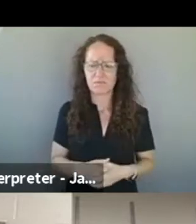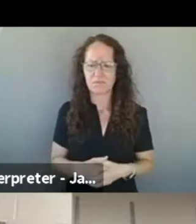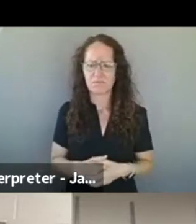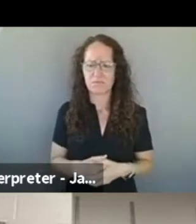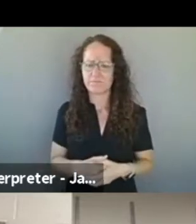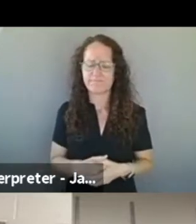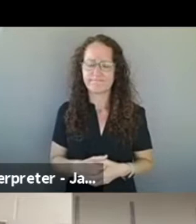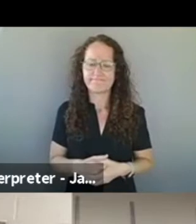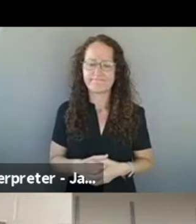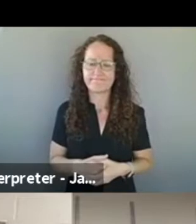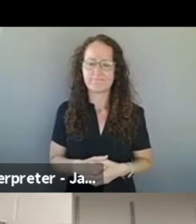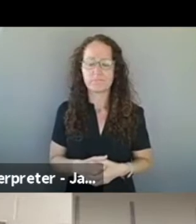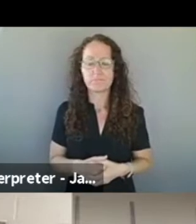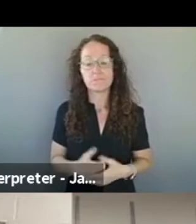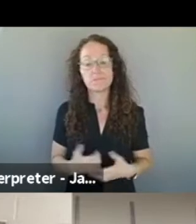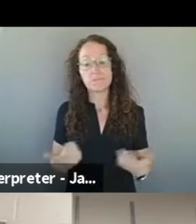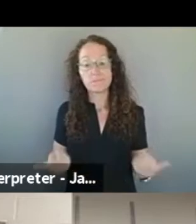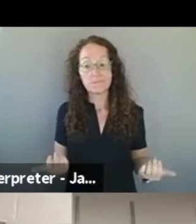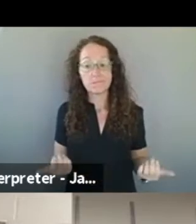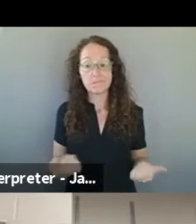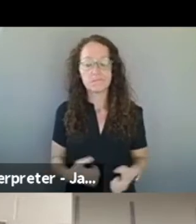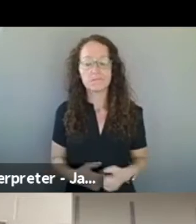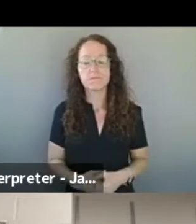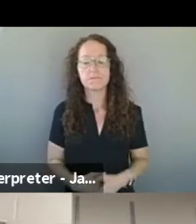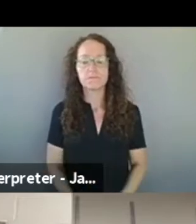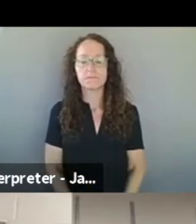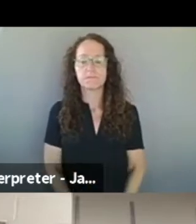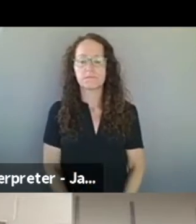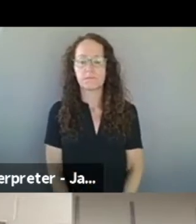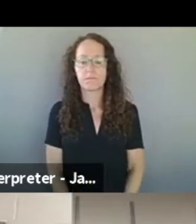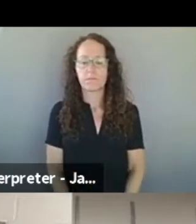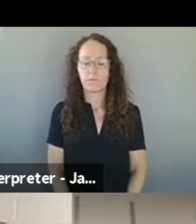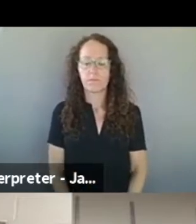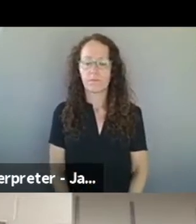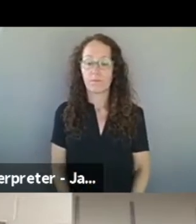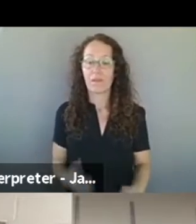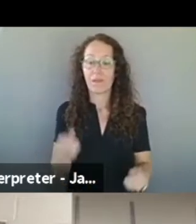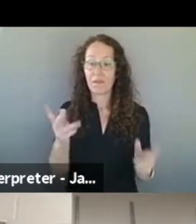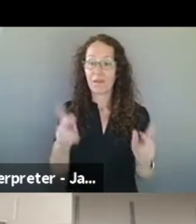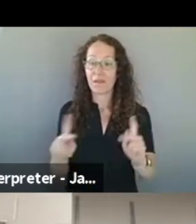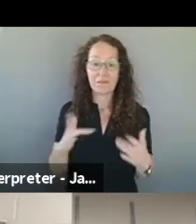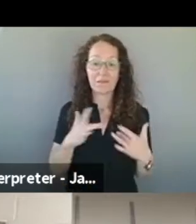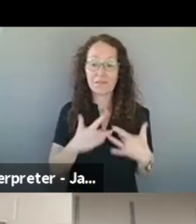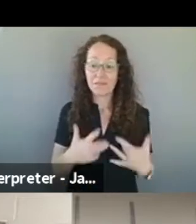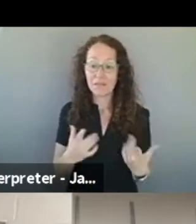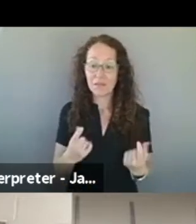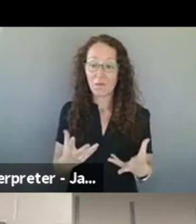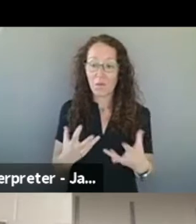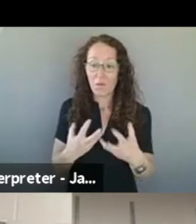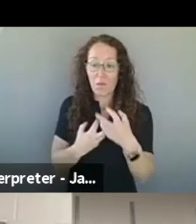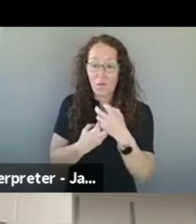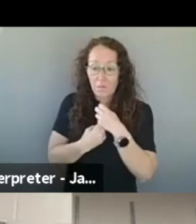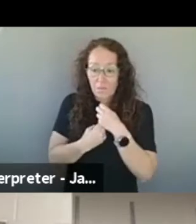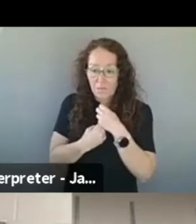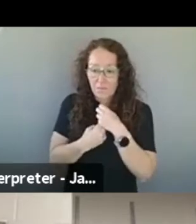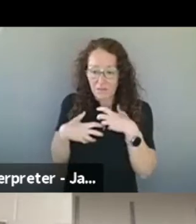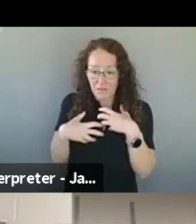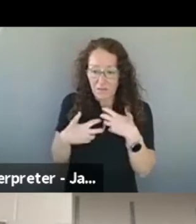For many, there's a propensity to hold in, to cover up, to